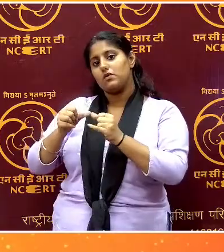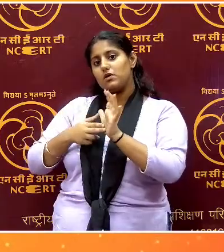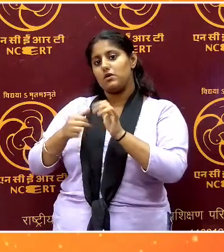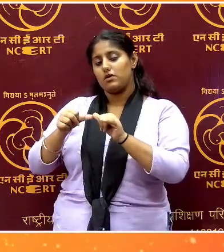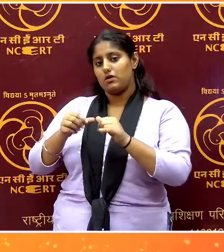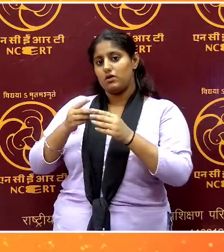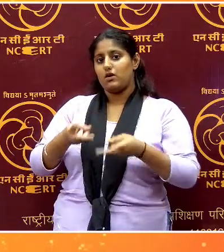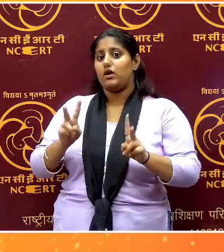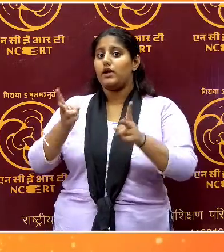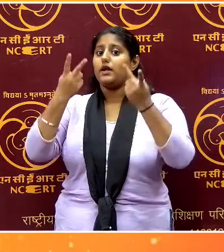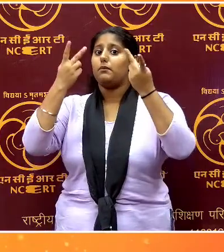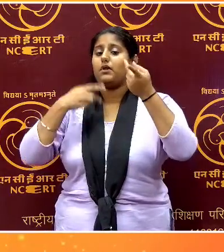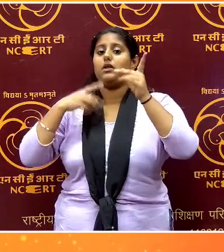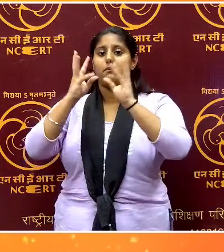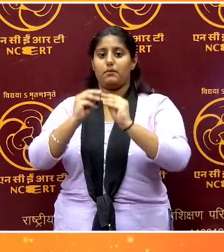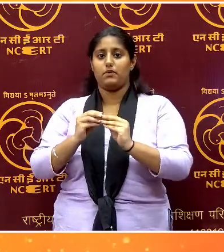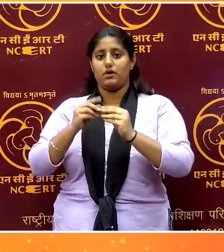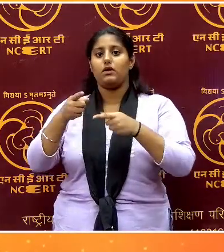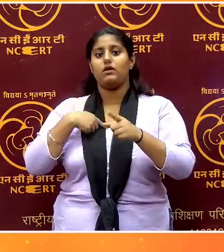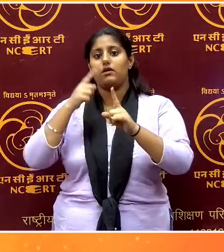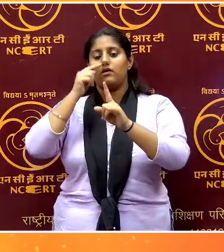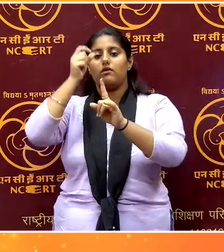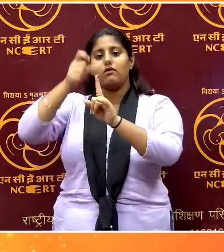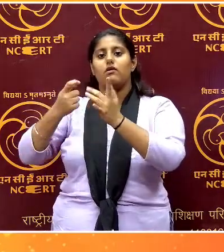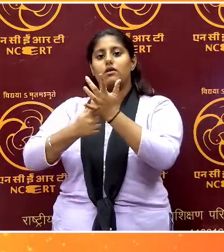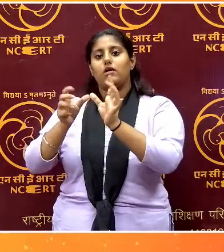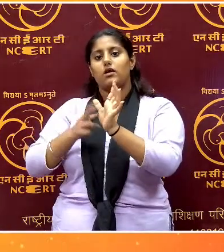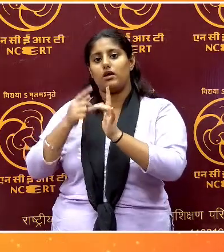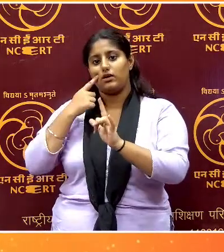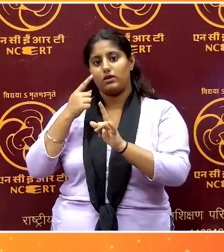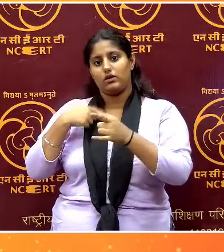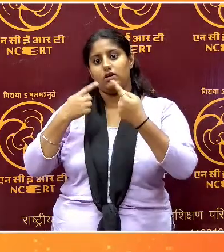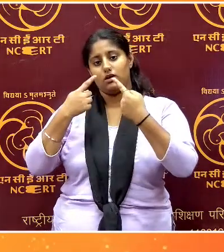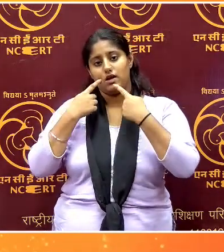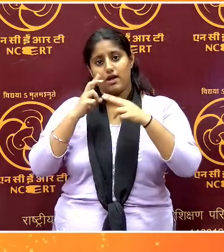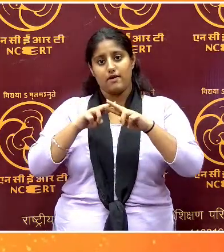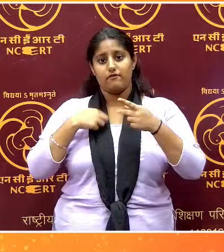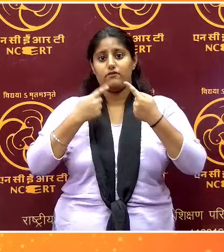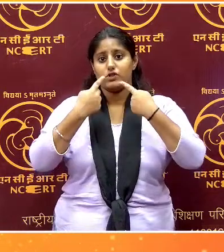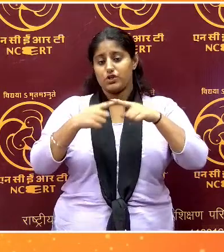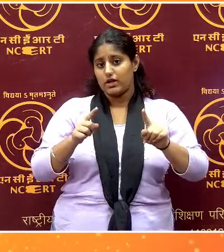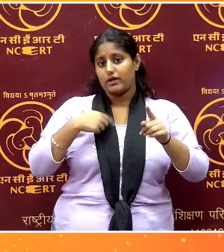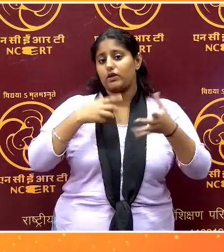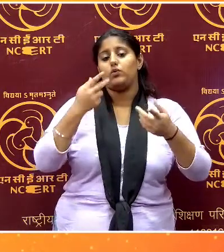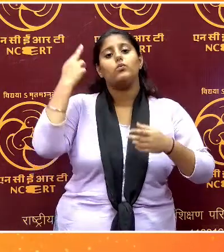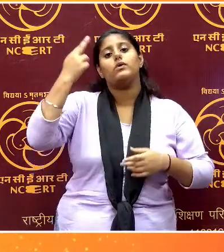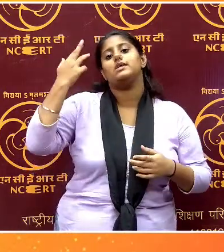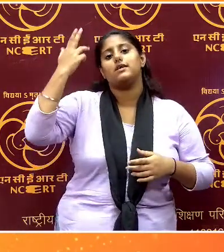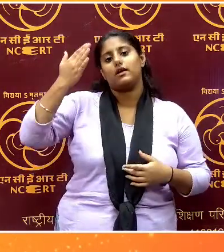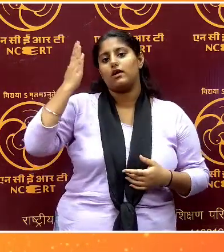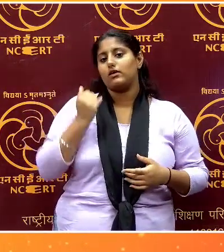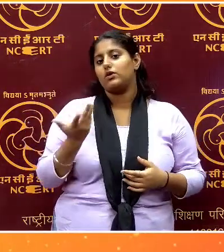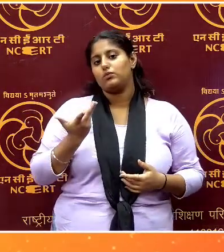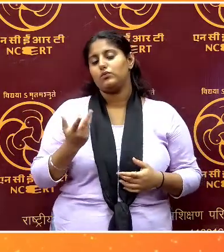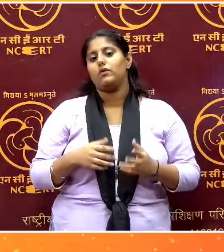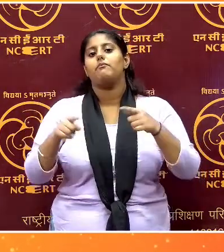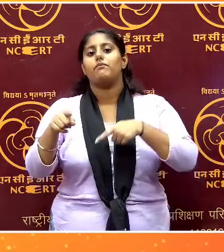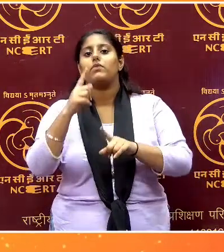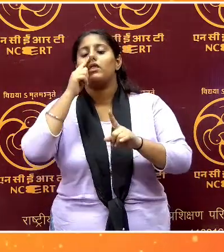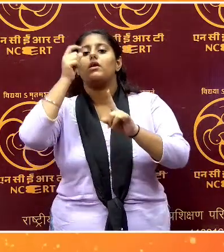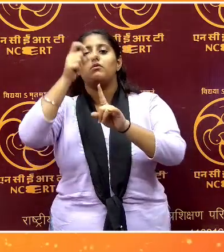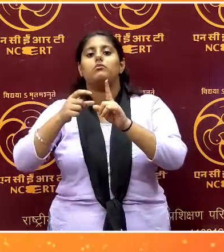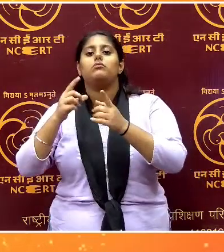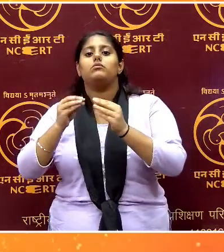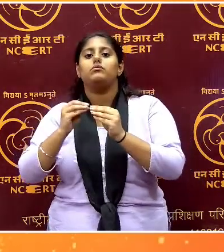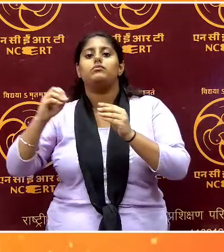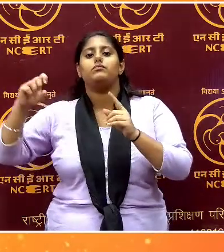the number of kites that Rani purchased. Is she correct? Yes. If she is correct, why? Let us see, Ruxana says Poonam Bain purchased